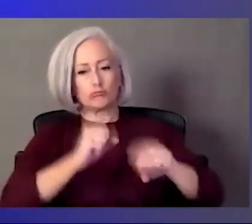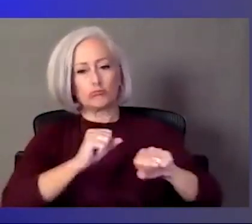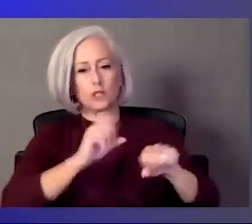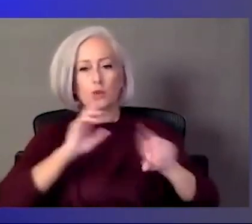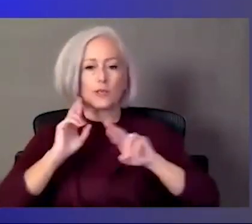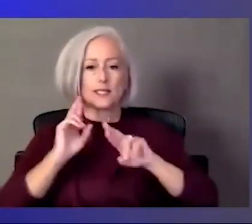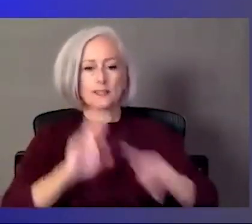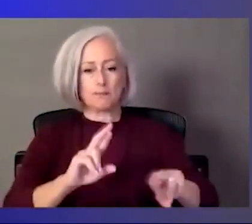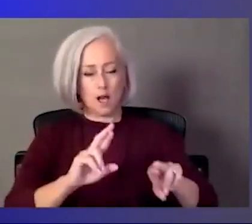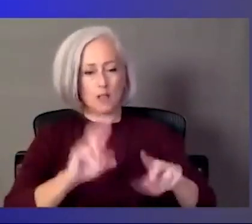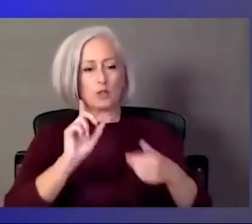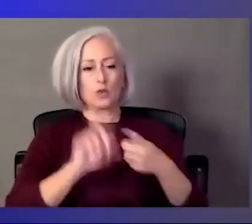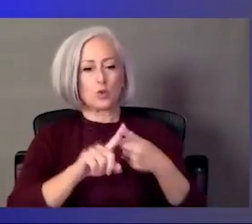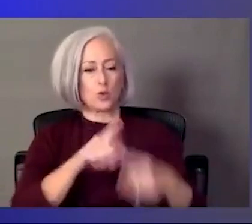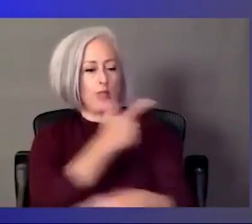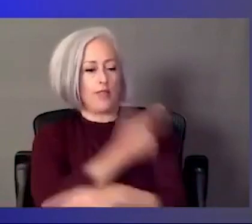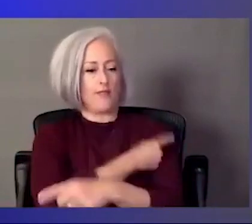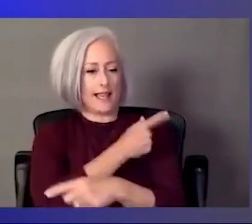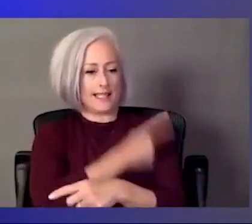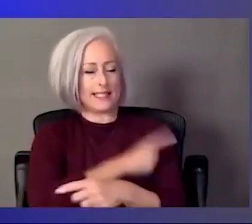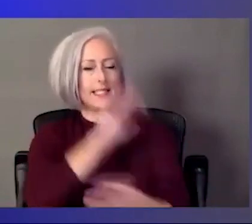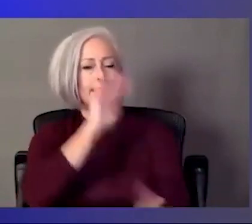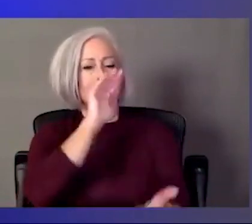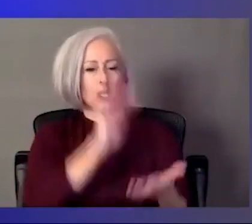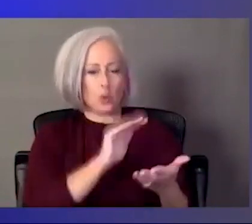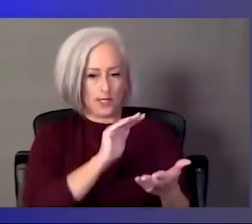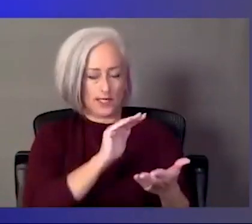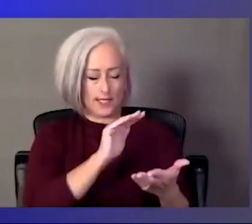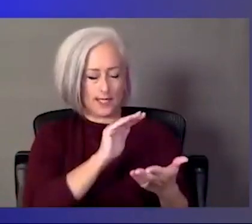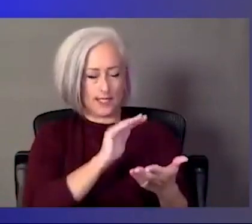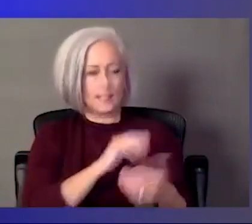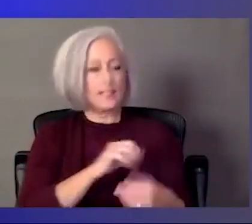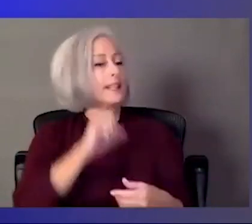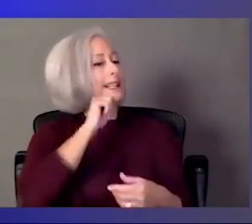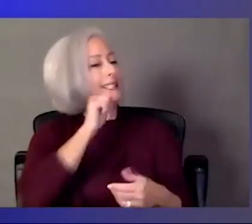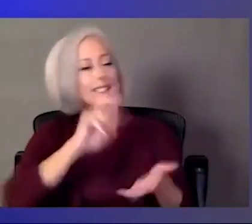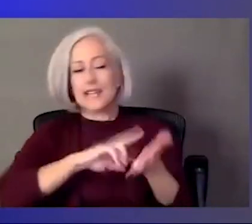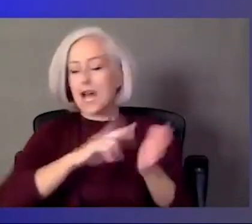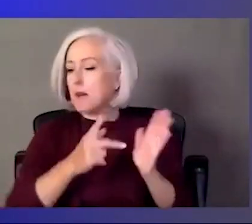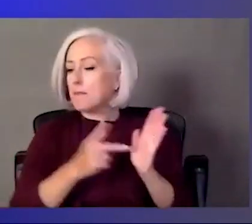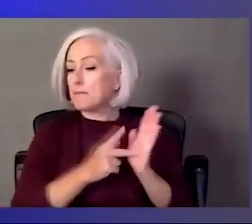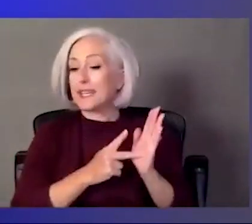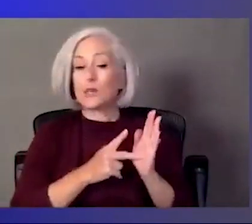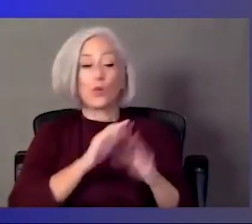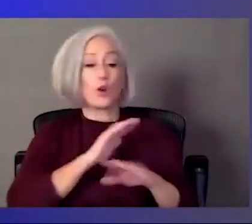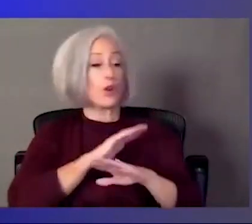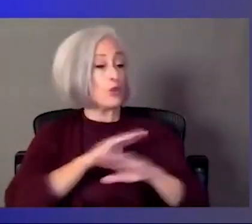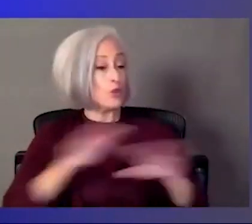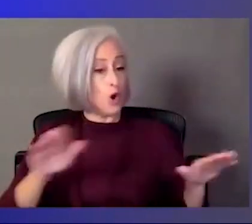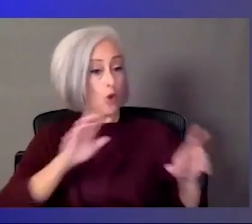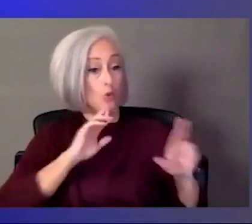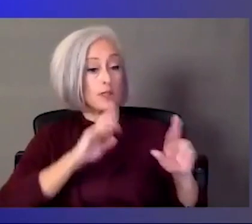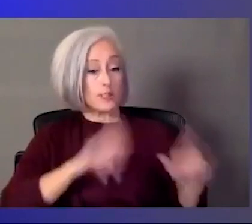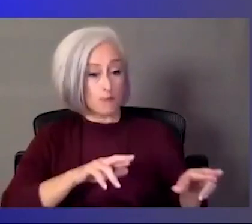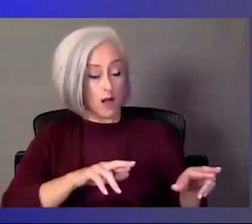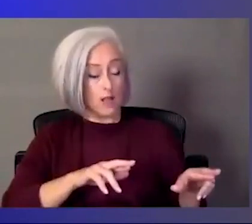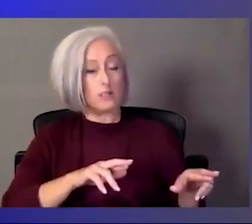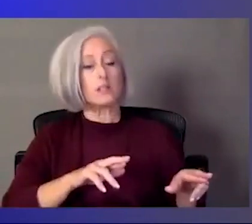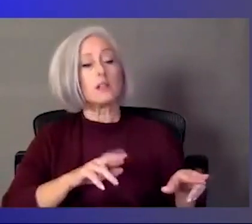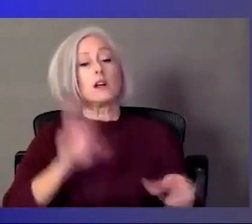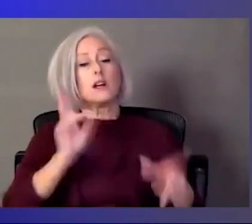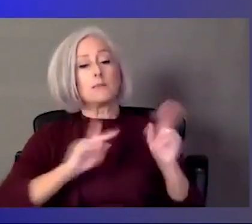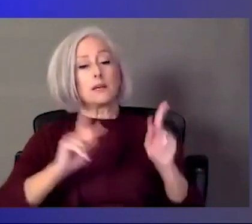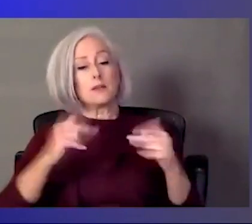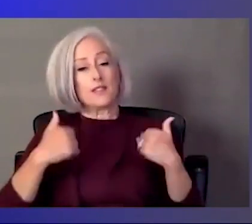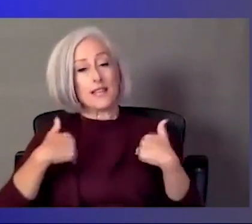vaccine is decreased. It doesn't mean that it's going to be non-existent, and for patients who are stuck on steroids for a